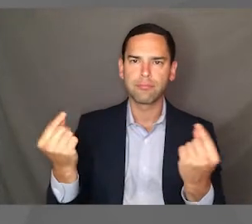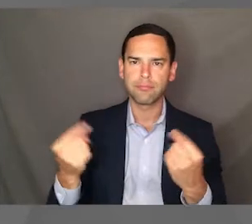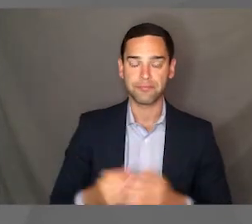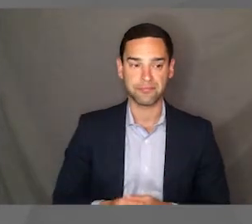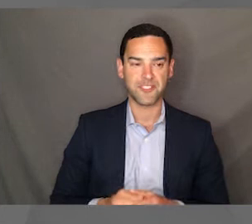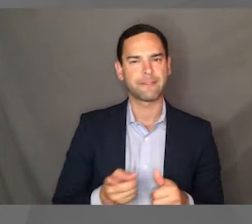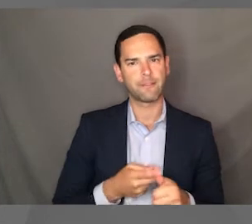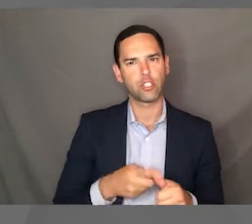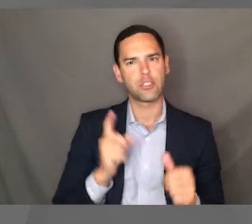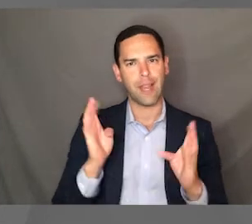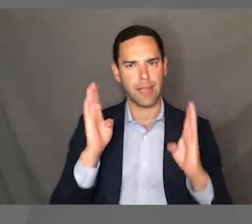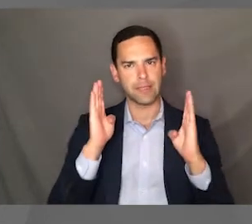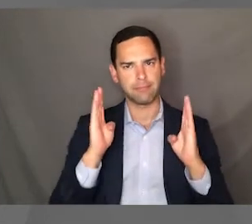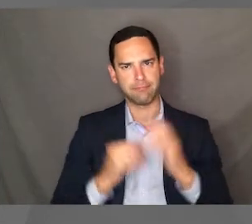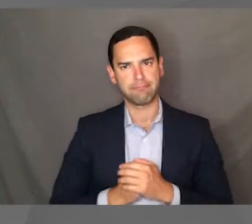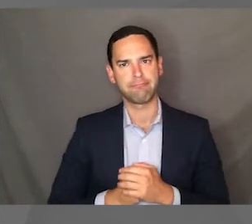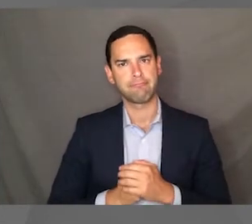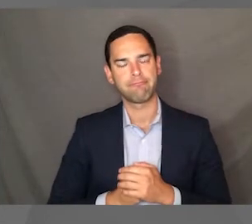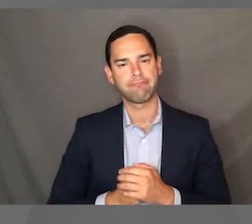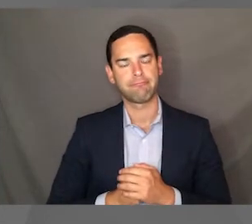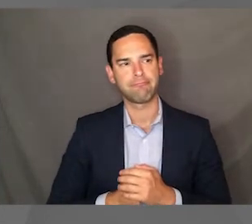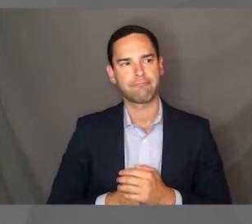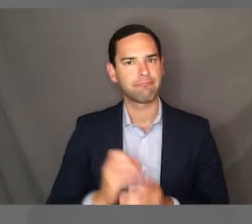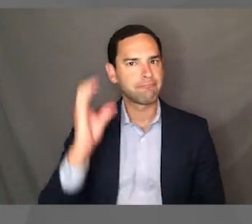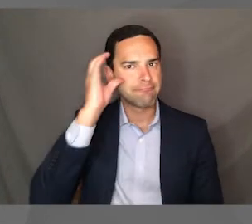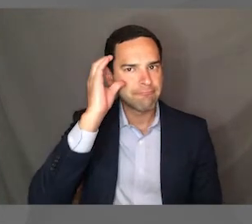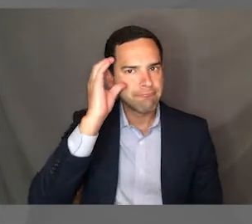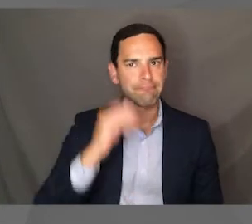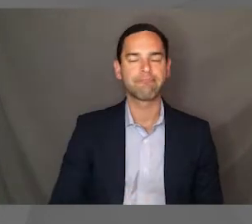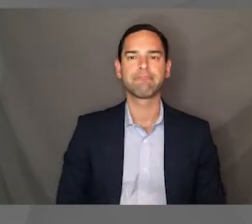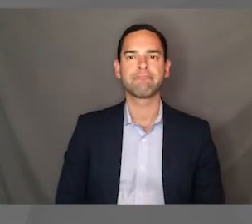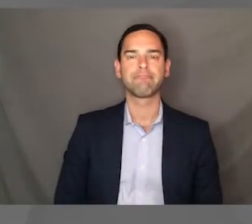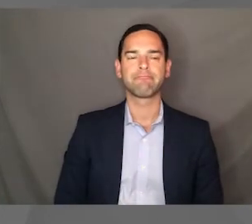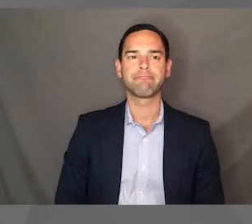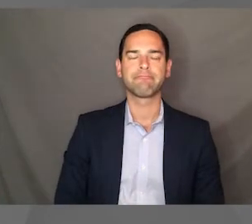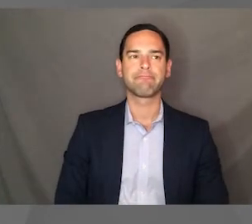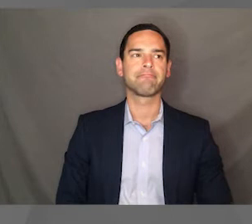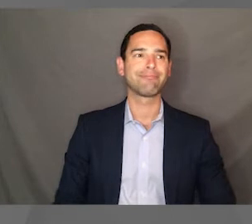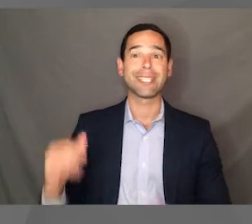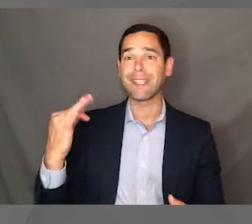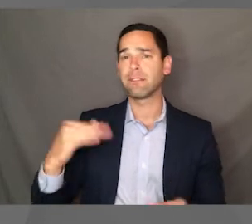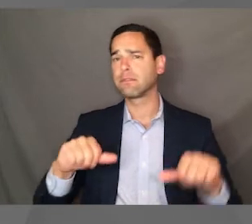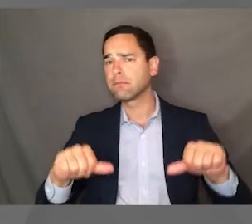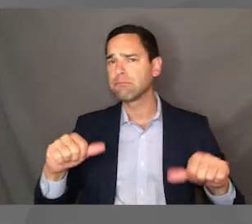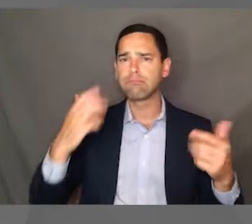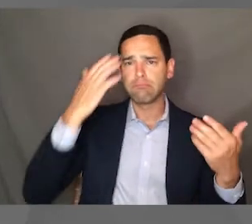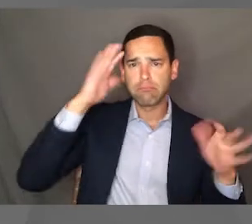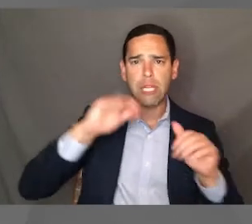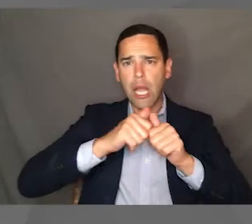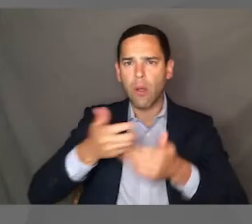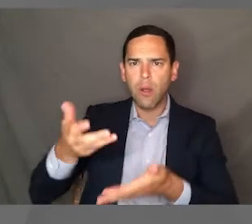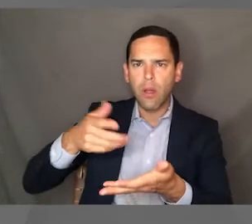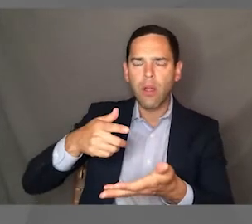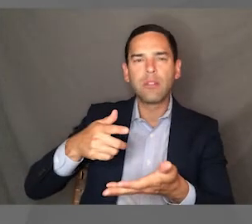listen. And if you have a question about how to reference a person, you should simply